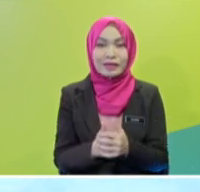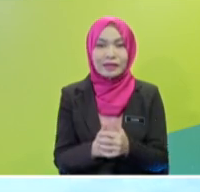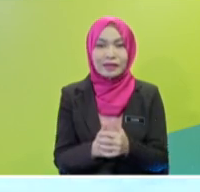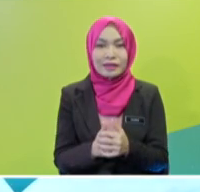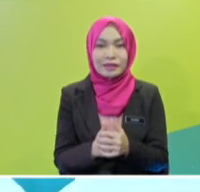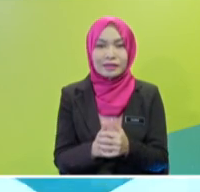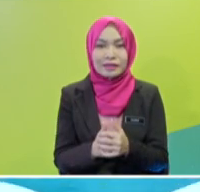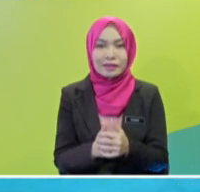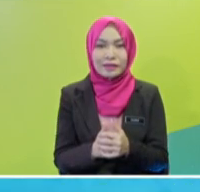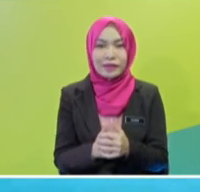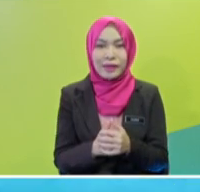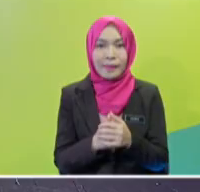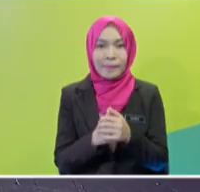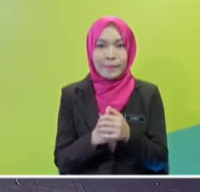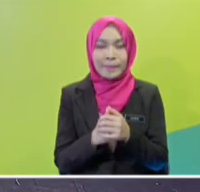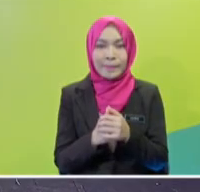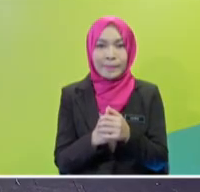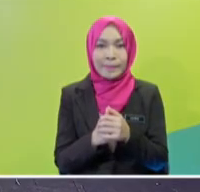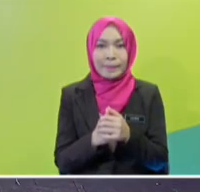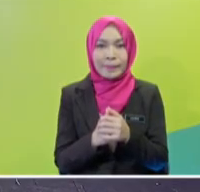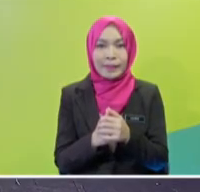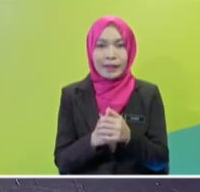Mm. So, we have